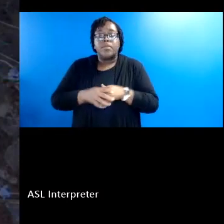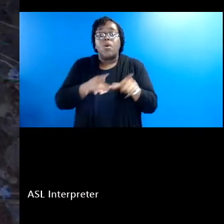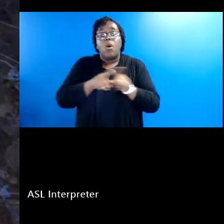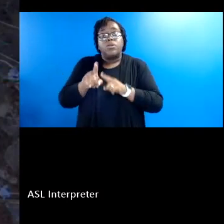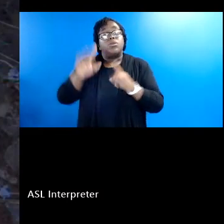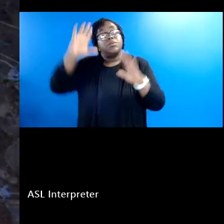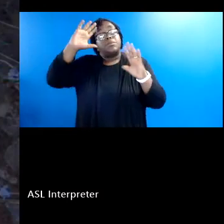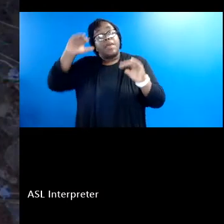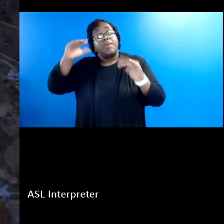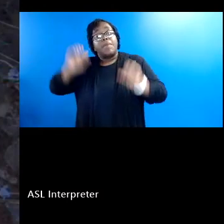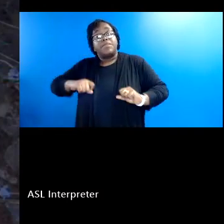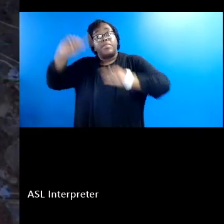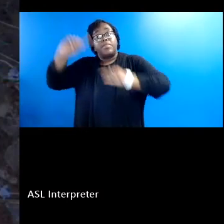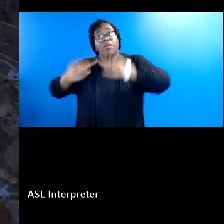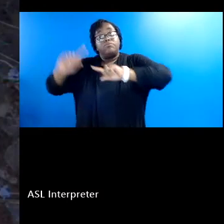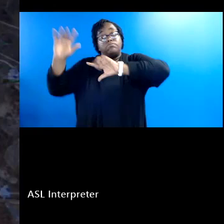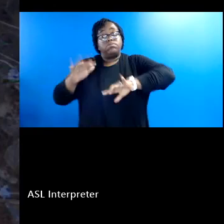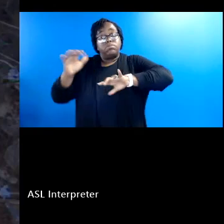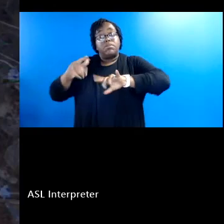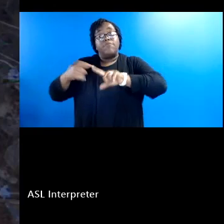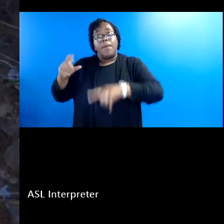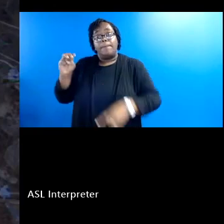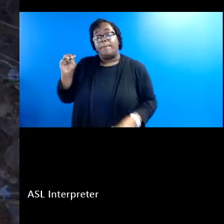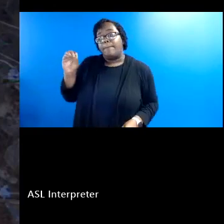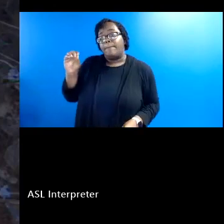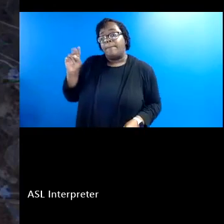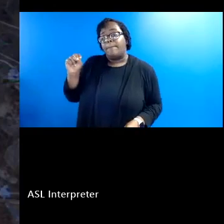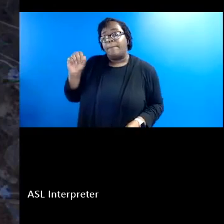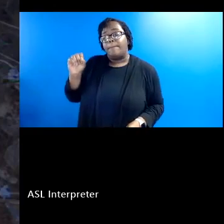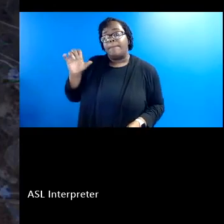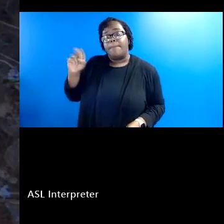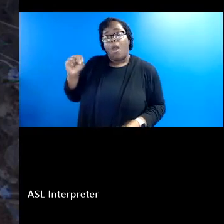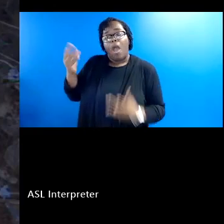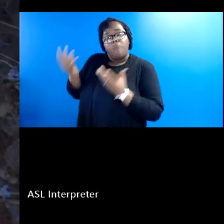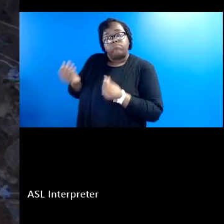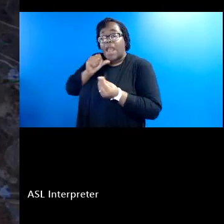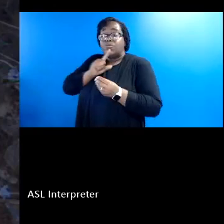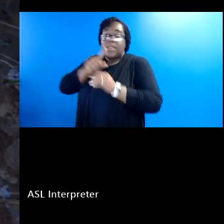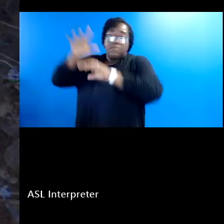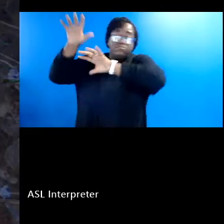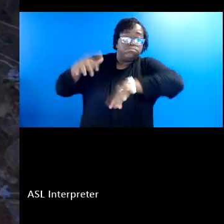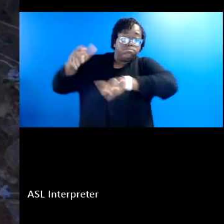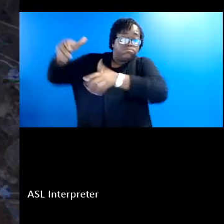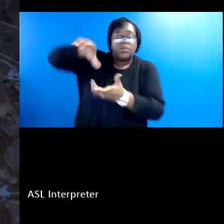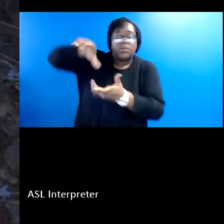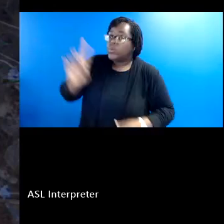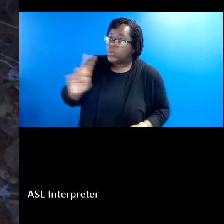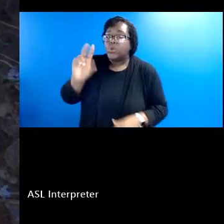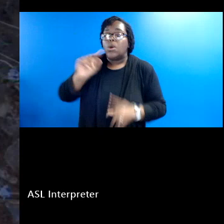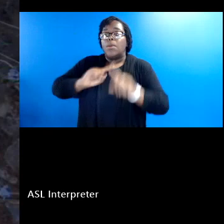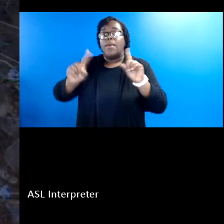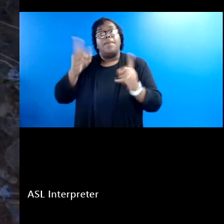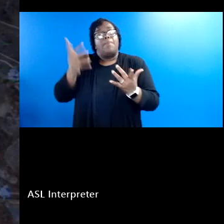that could form from monsoonal moisture, not really giving us a lot of rain, but it could also be a source of ignition from